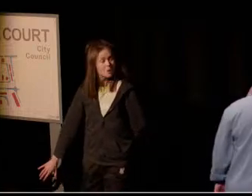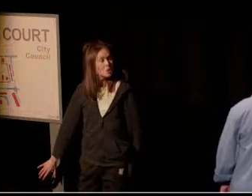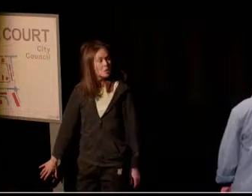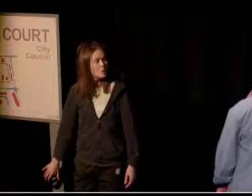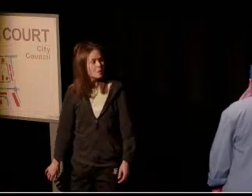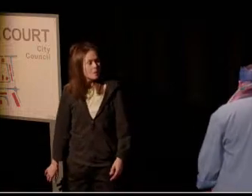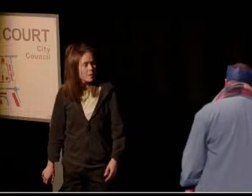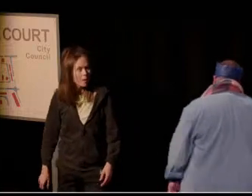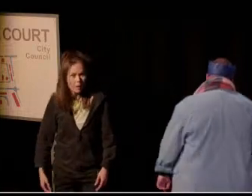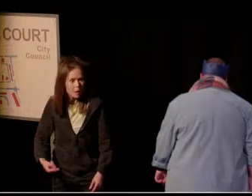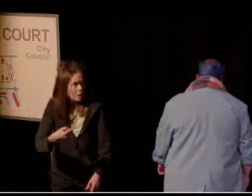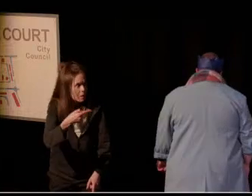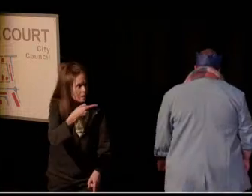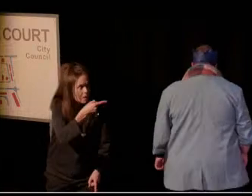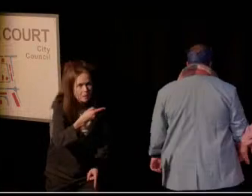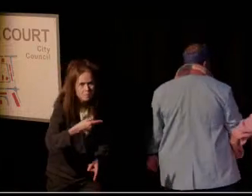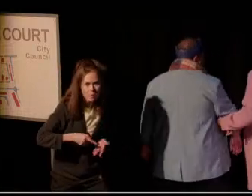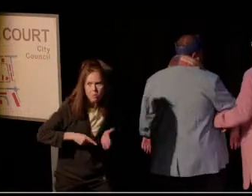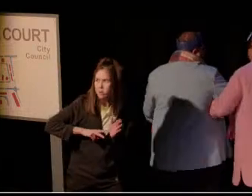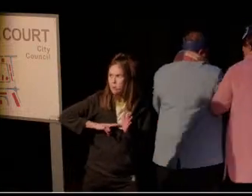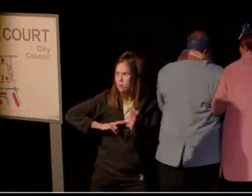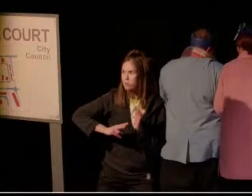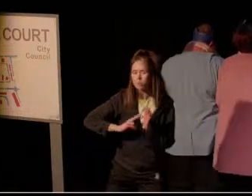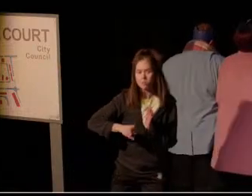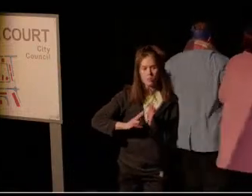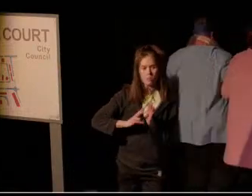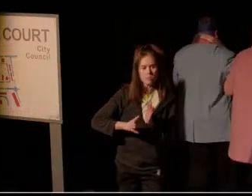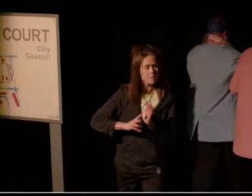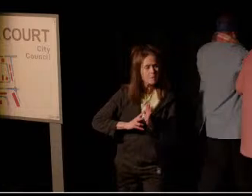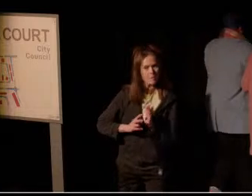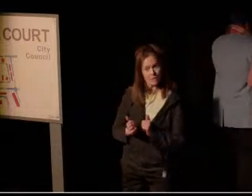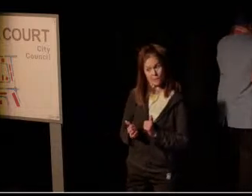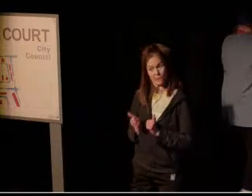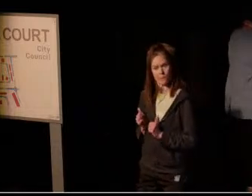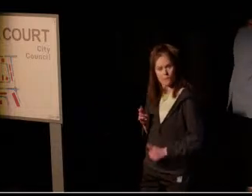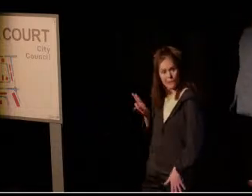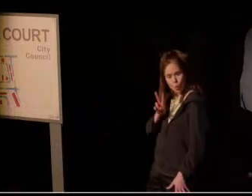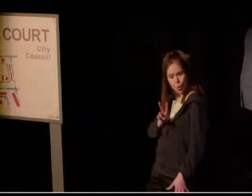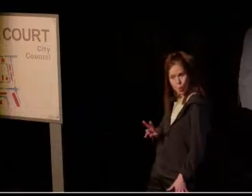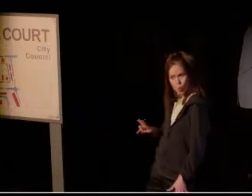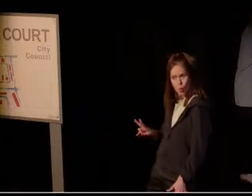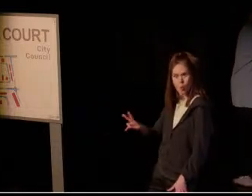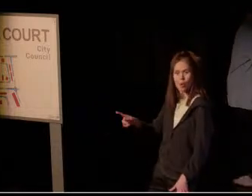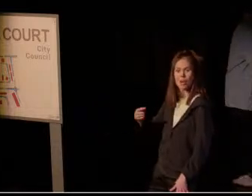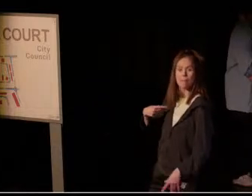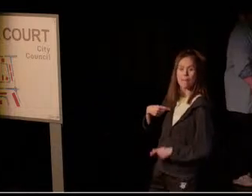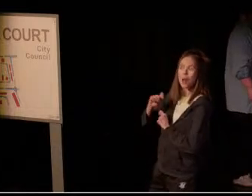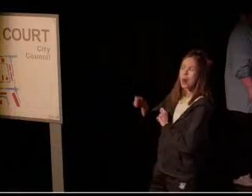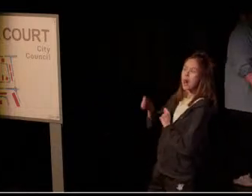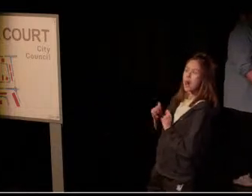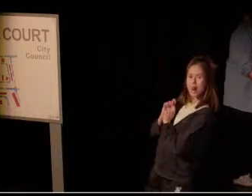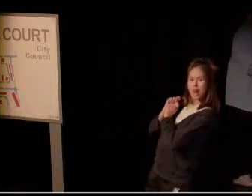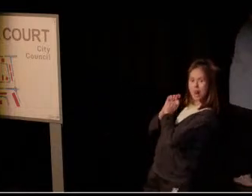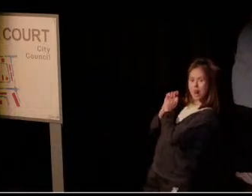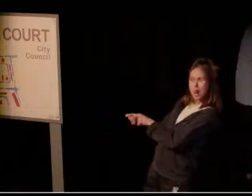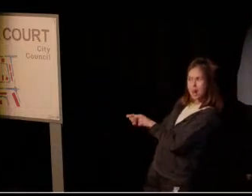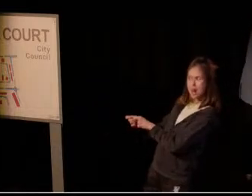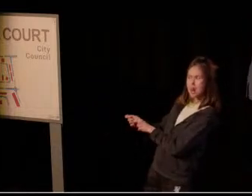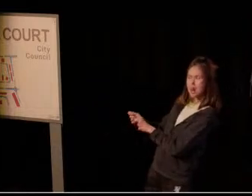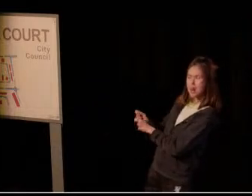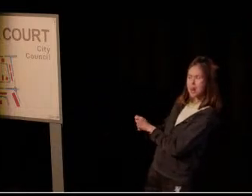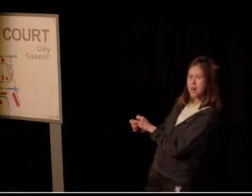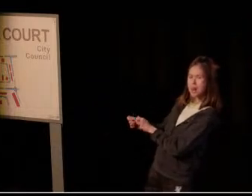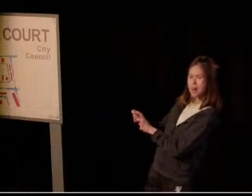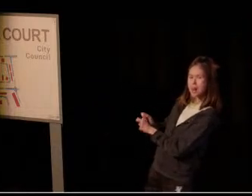See, I'm fishy now, though they perceive it not how I give line. Fishy, fishy. How she holds